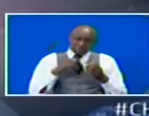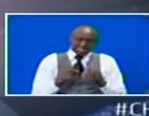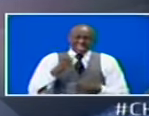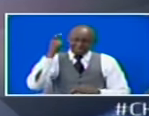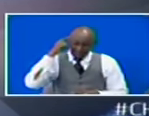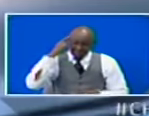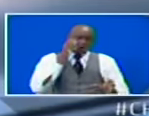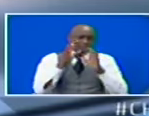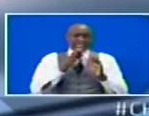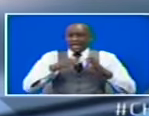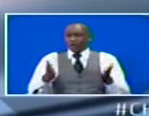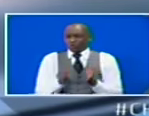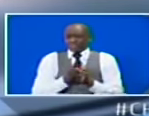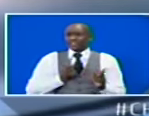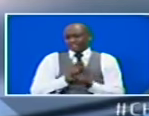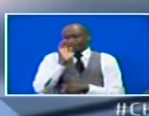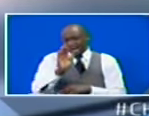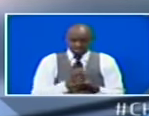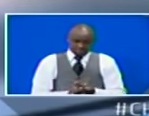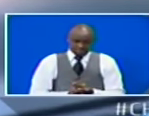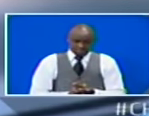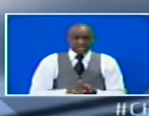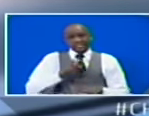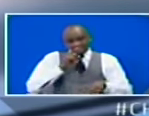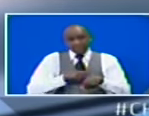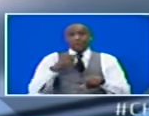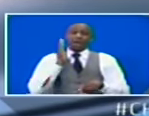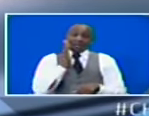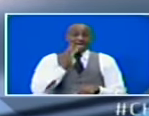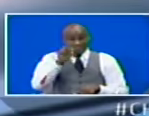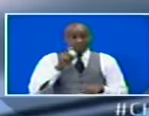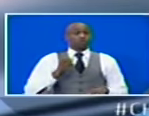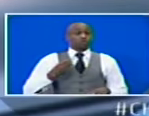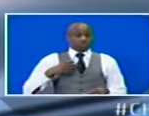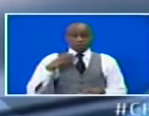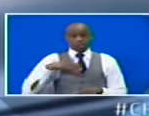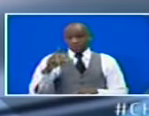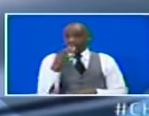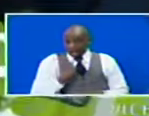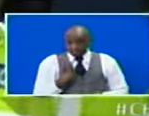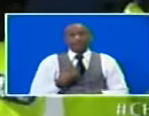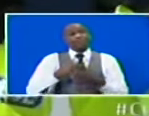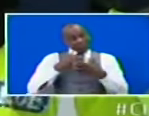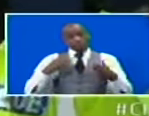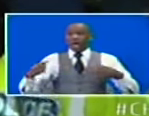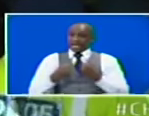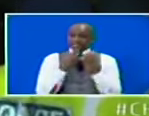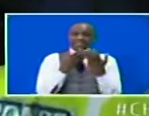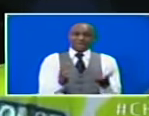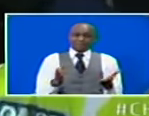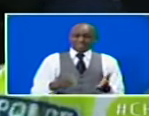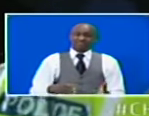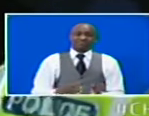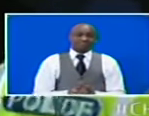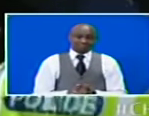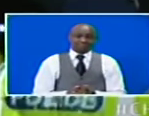last communication she had with her sister Gladys Otieno, a mother of one, just before the grisly road accident that cut short her